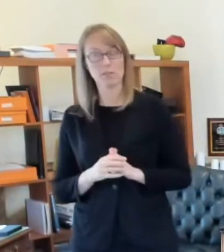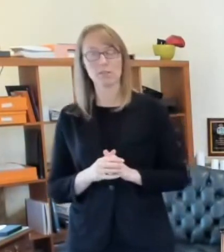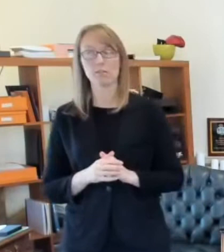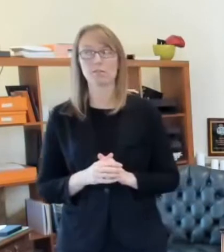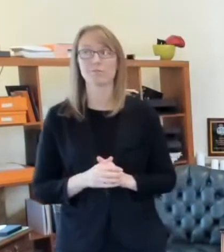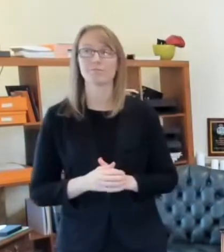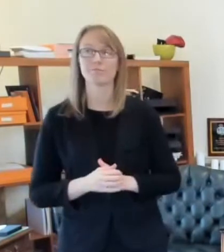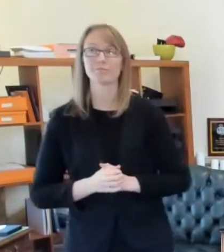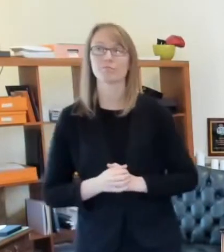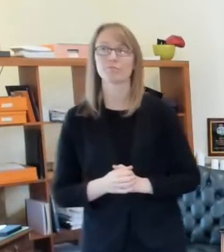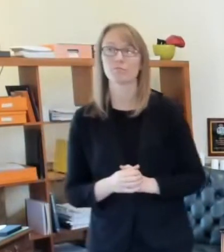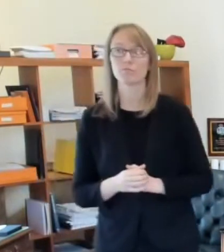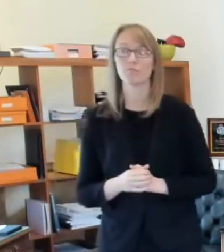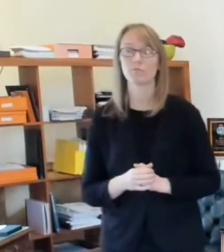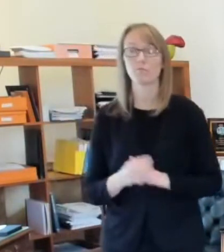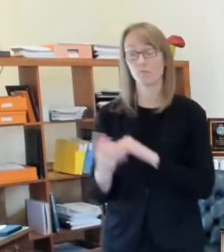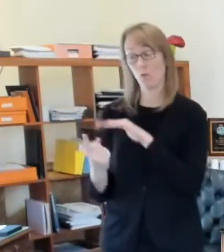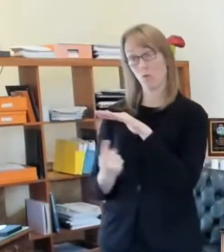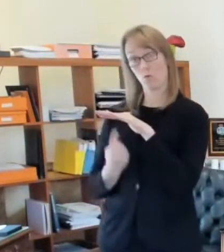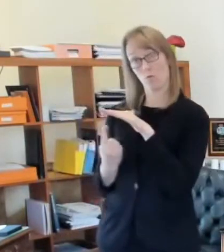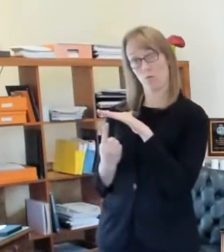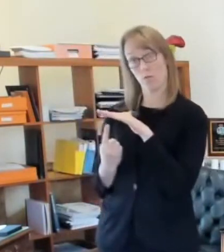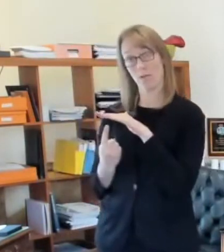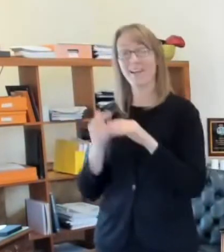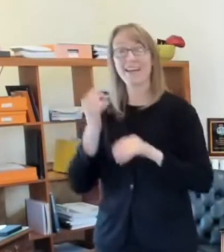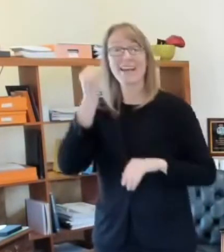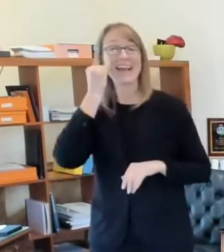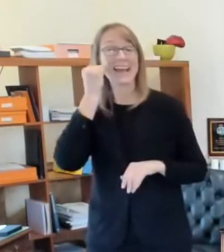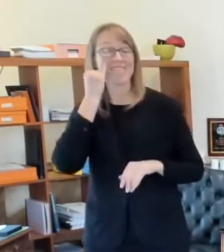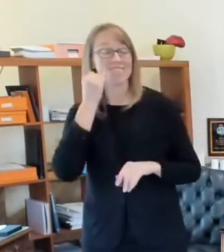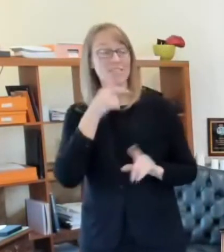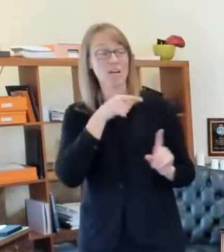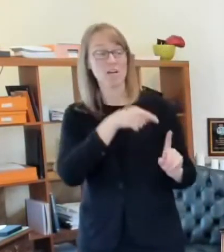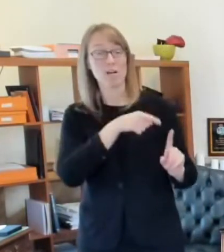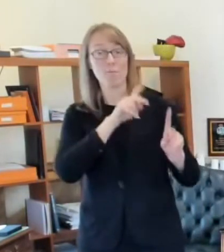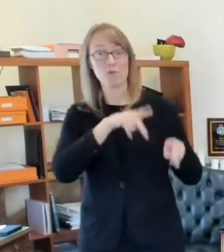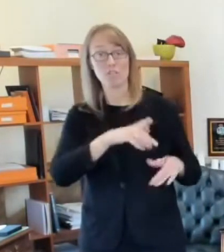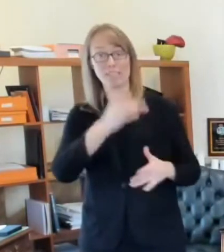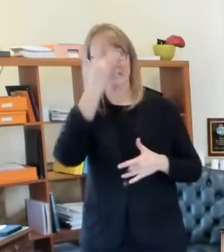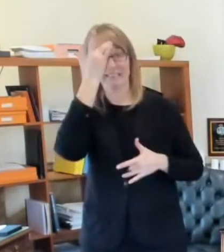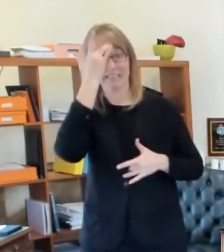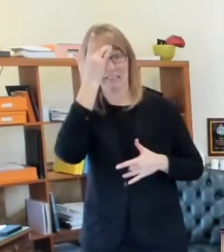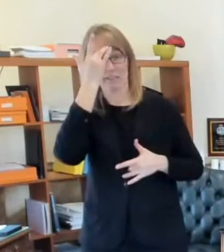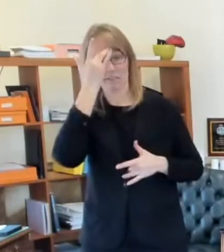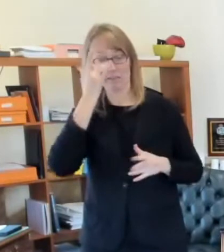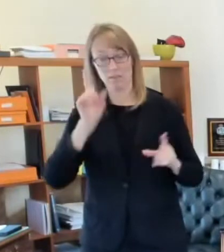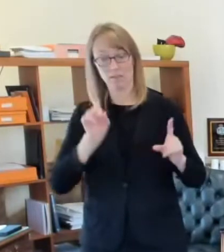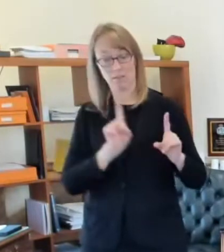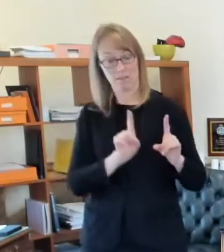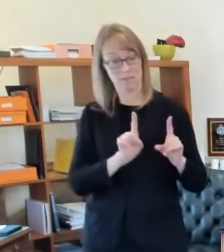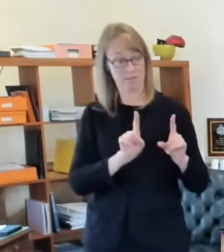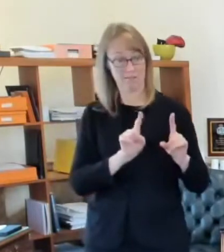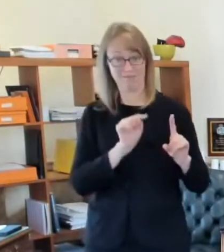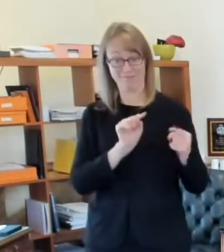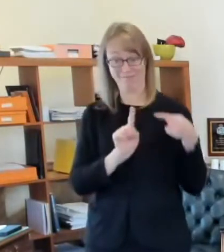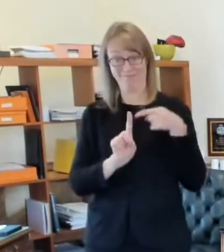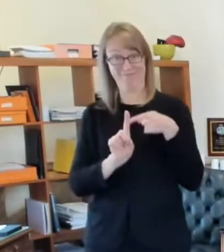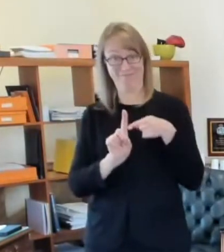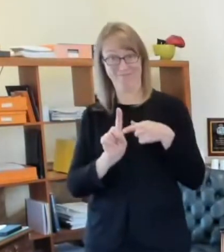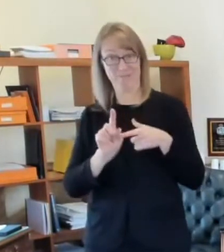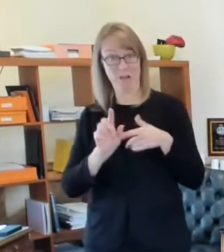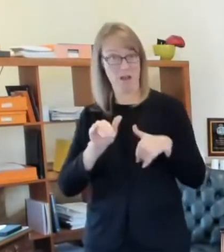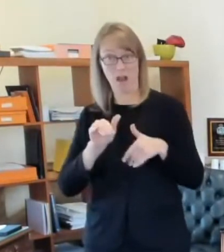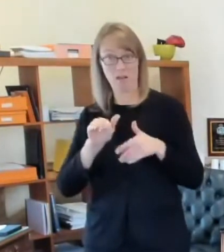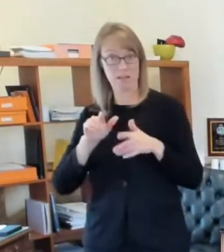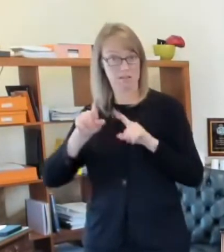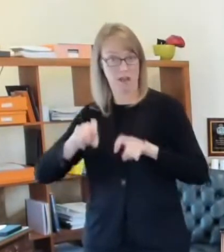will quarantine for 14 days since your exposure. That doesn't matter who you are, whether you're a private school or a public